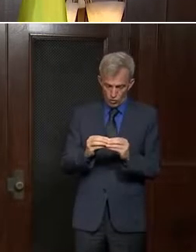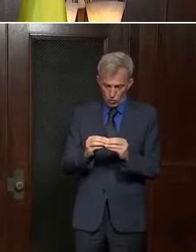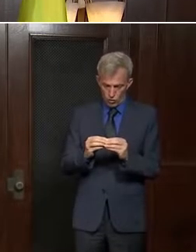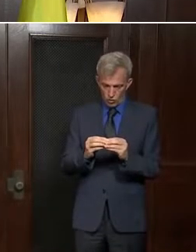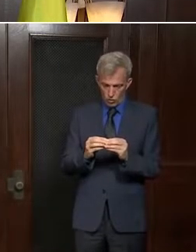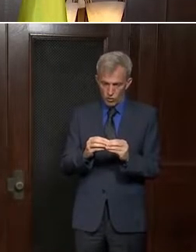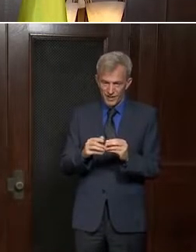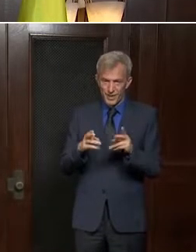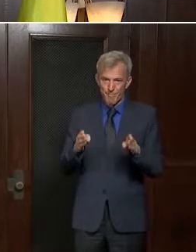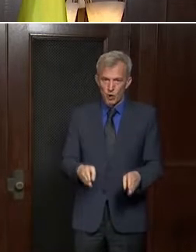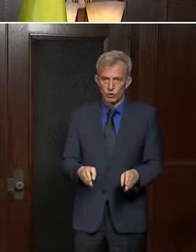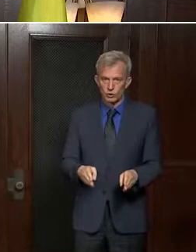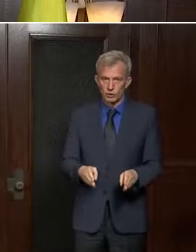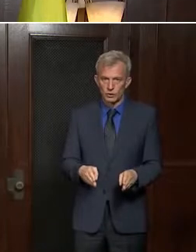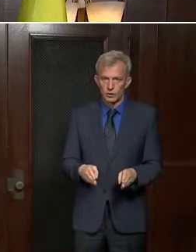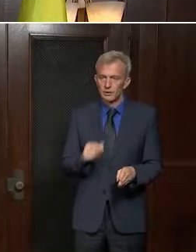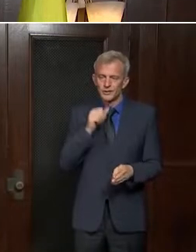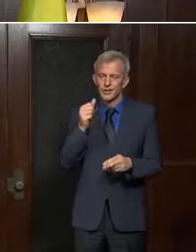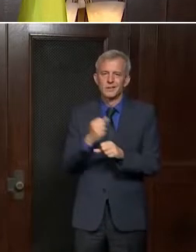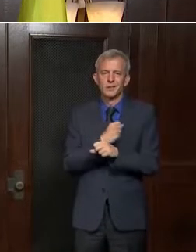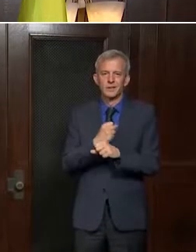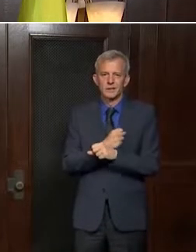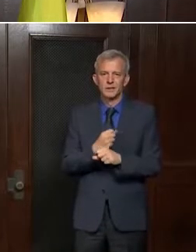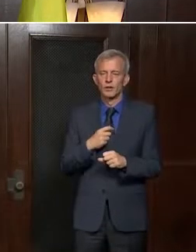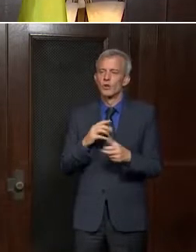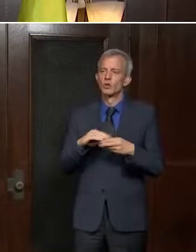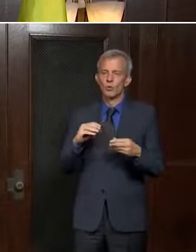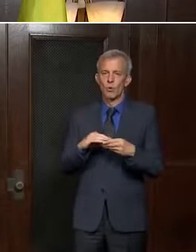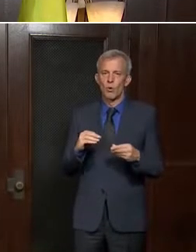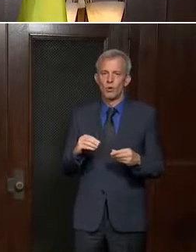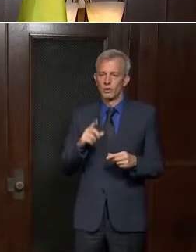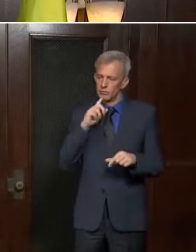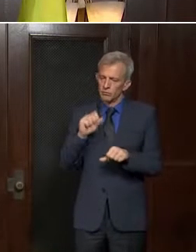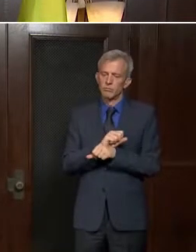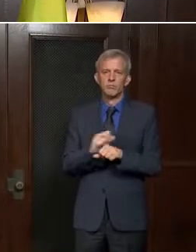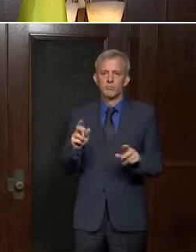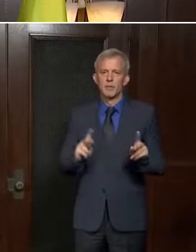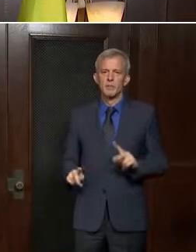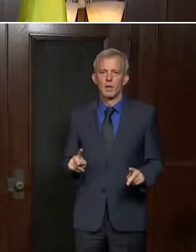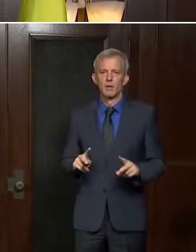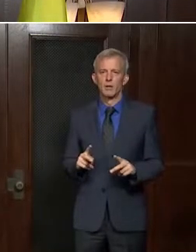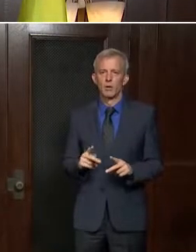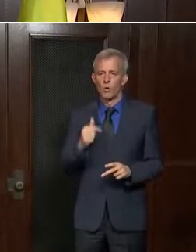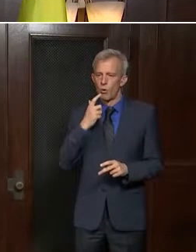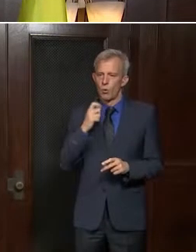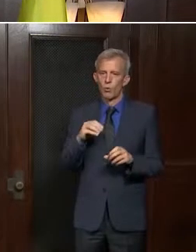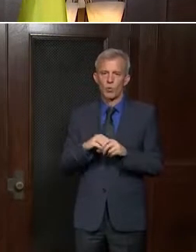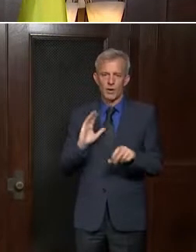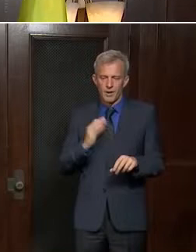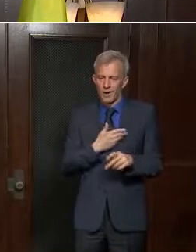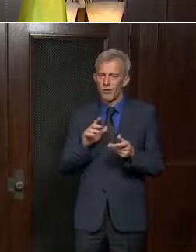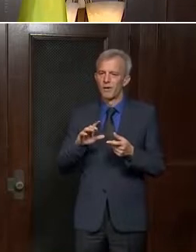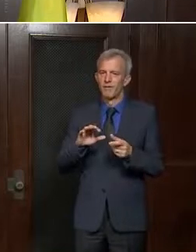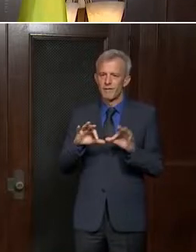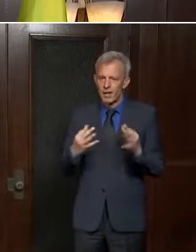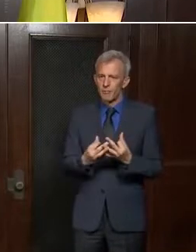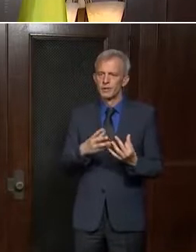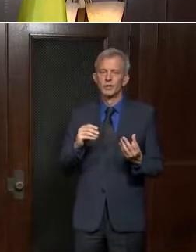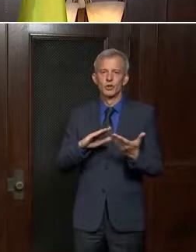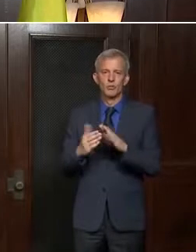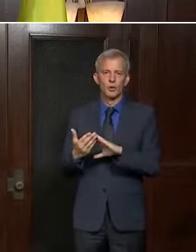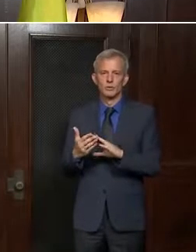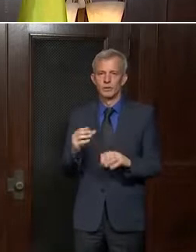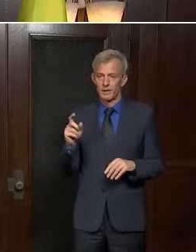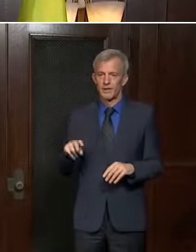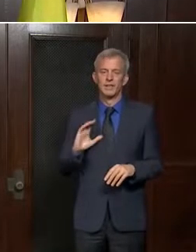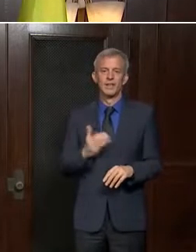These aren't statistics, these are stories, our flesh and blood, fellow human beings who are in our families and our communities, and they